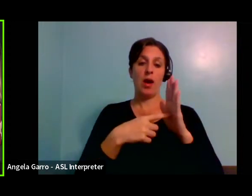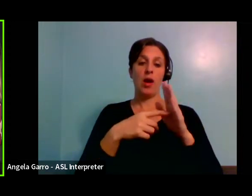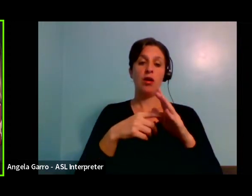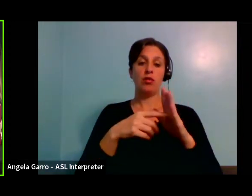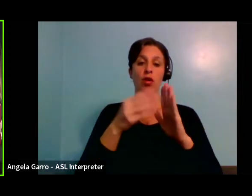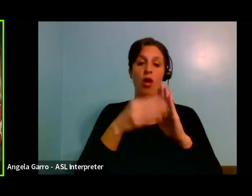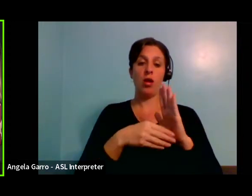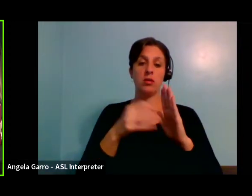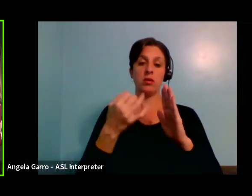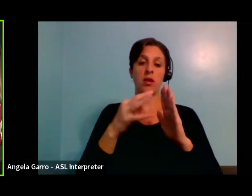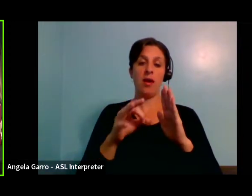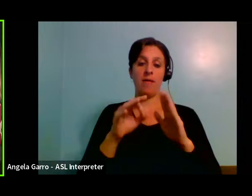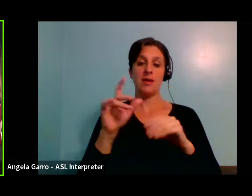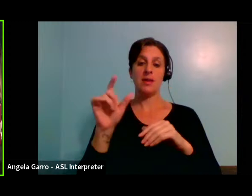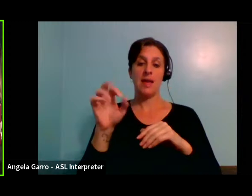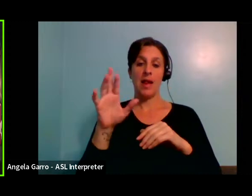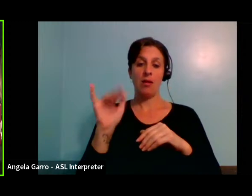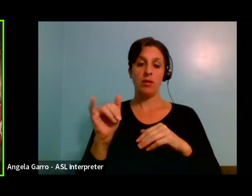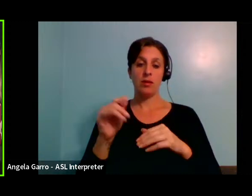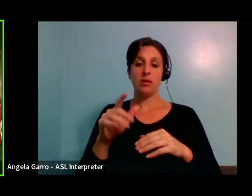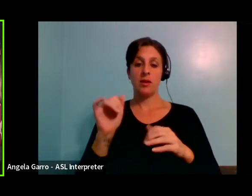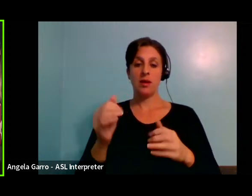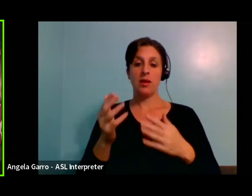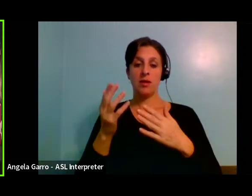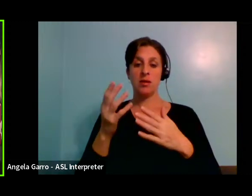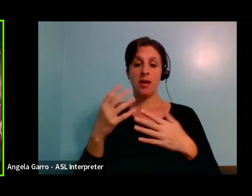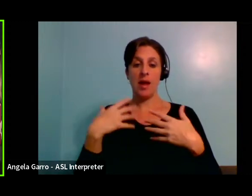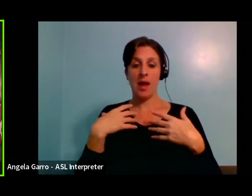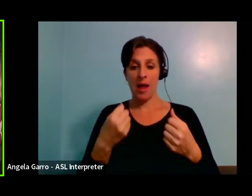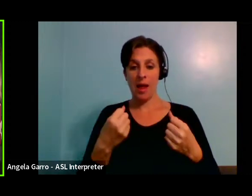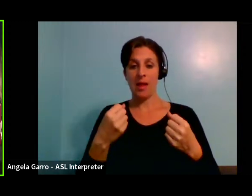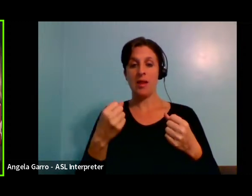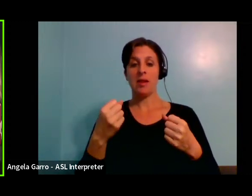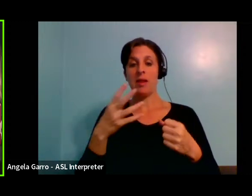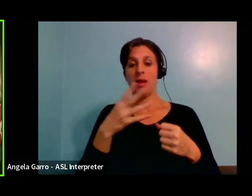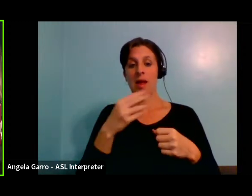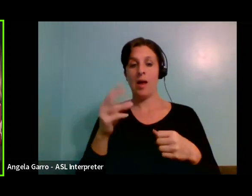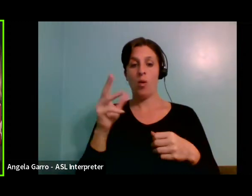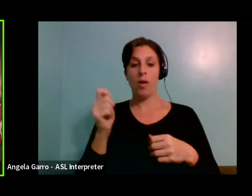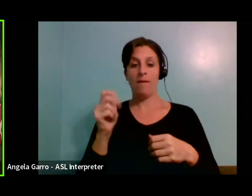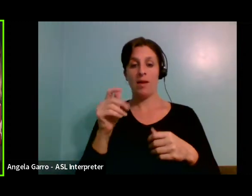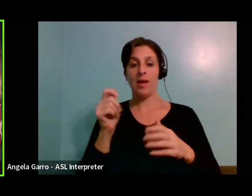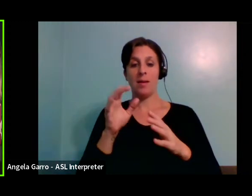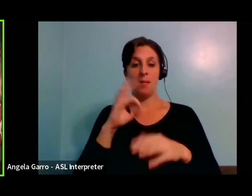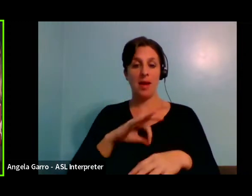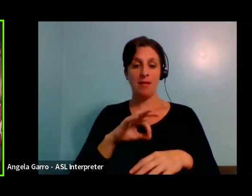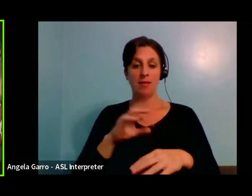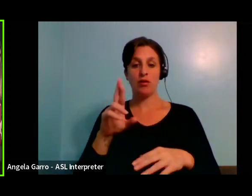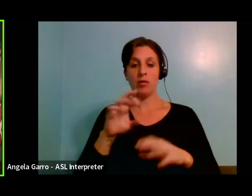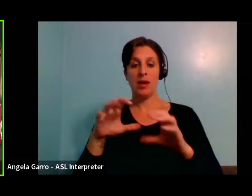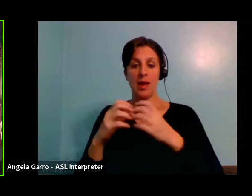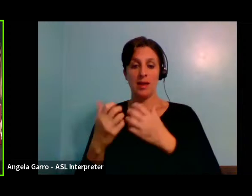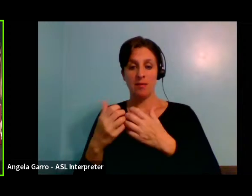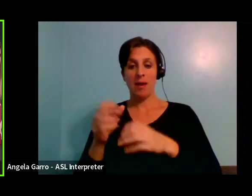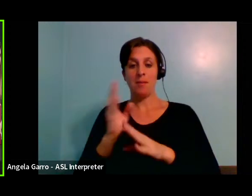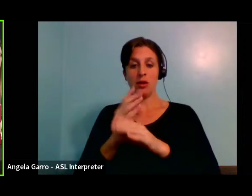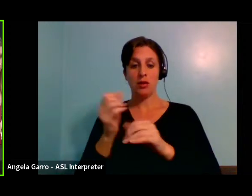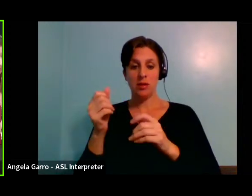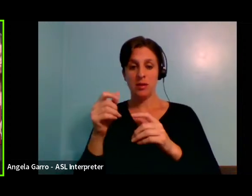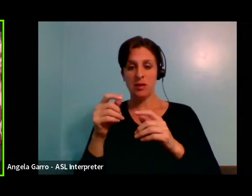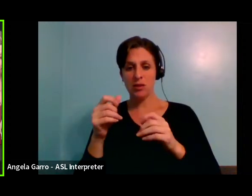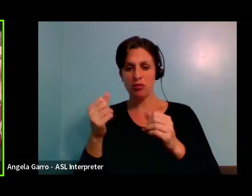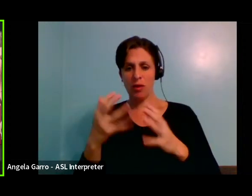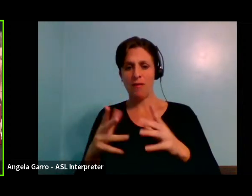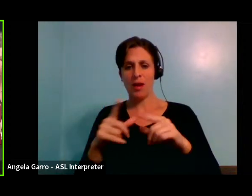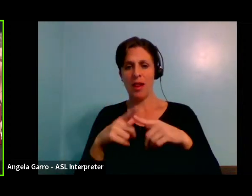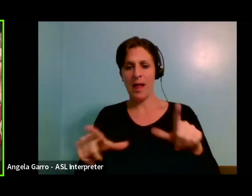of salary, health and welfare benefits, reclassification, and bus driver language. Thank you. Questions or comments from the board? Trustee Griffin, do you